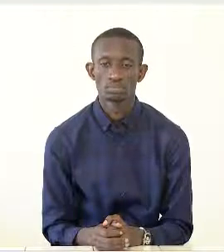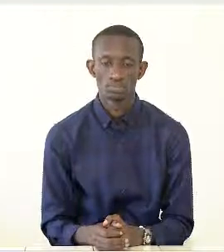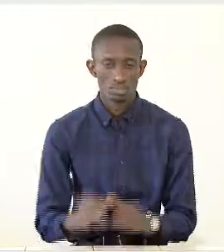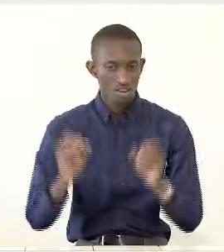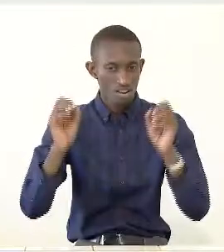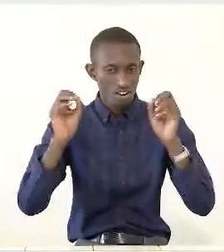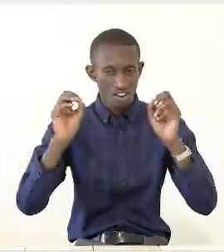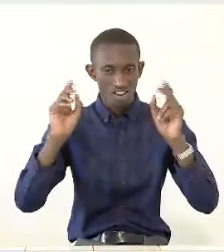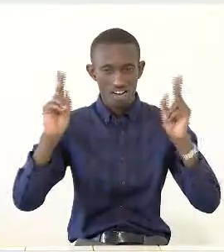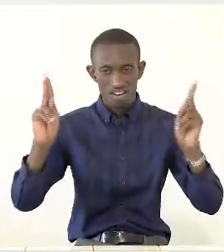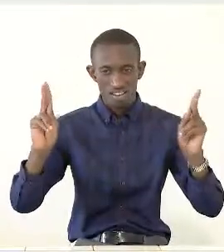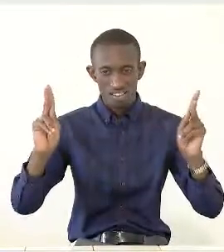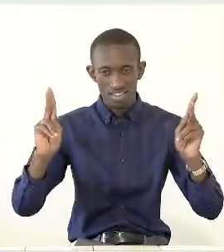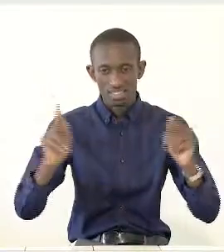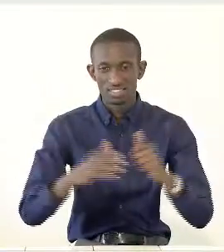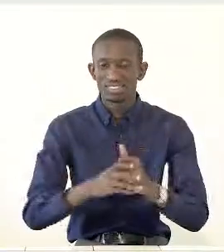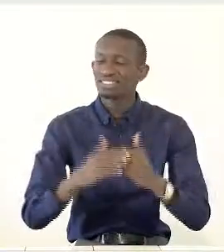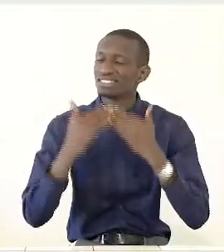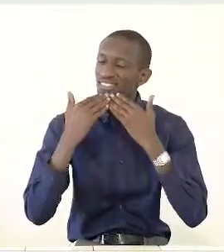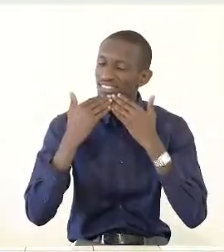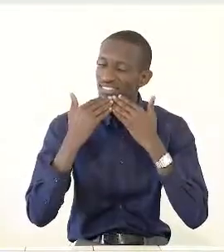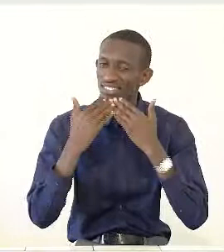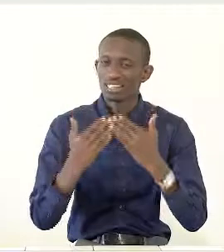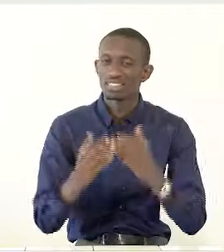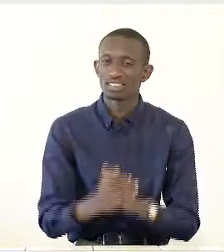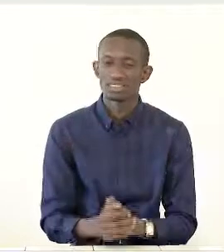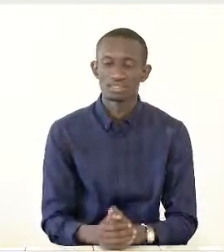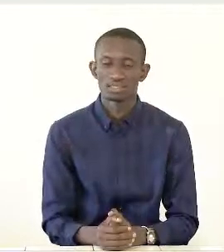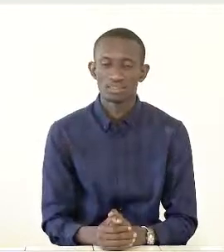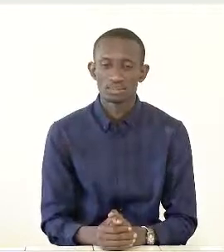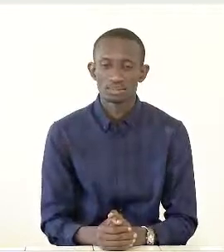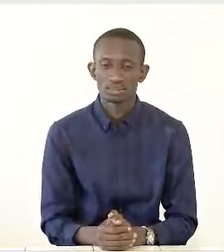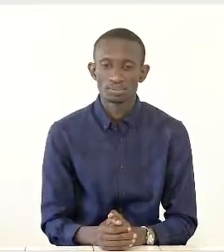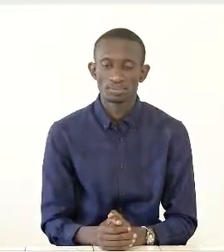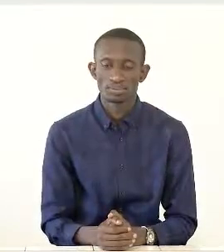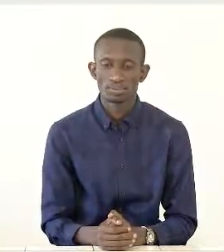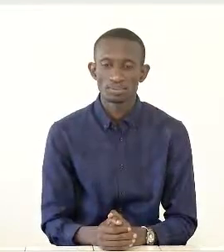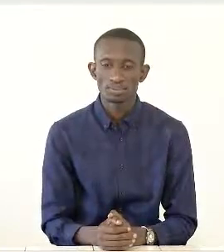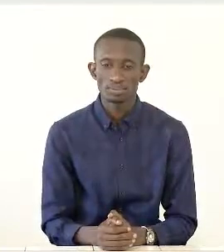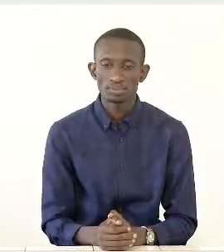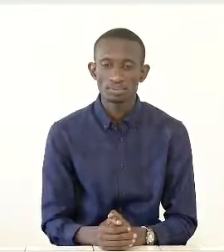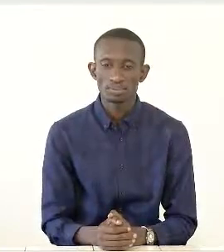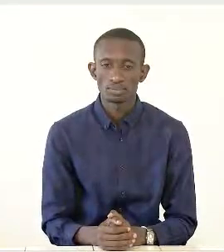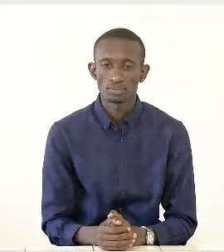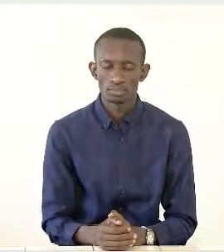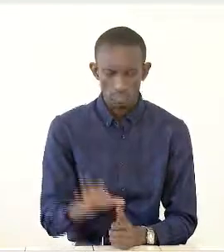Okay. Thank you. Let us take which